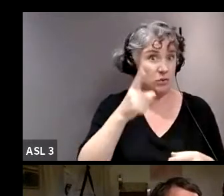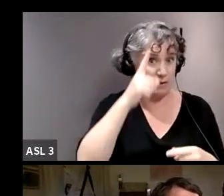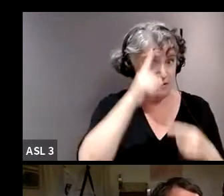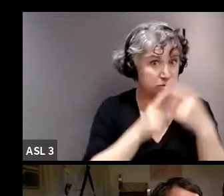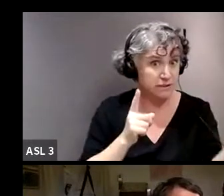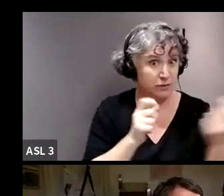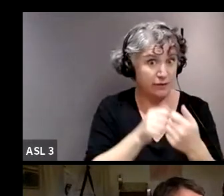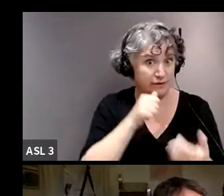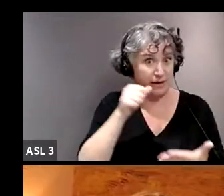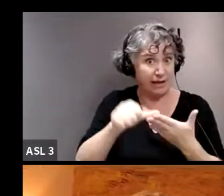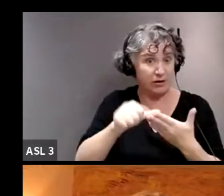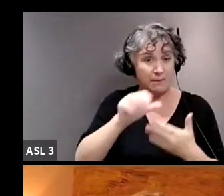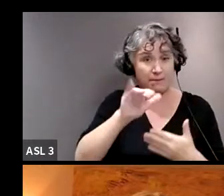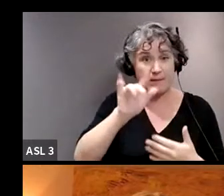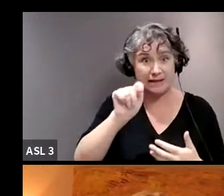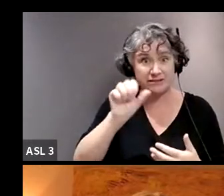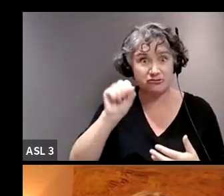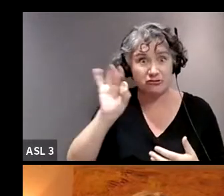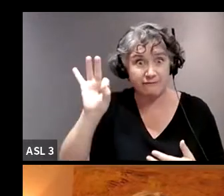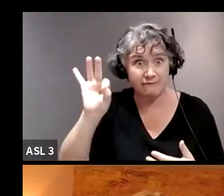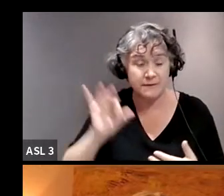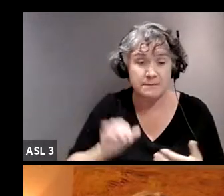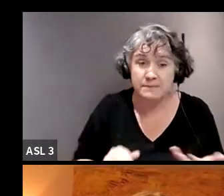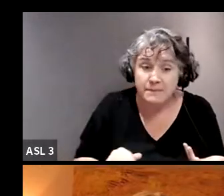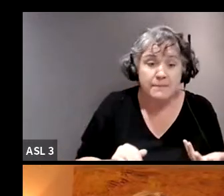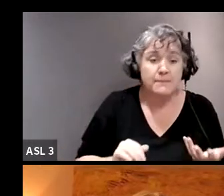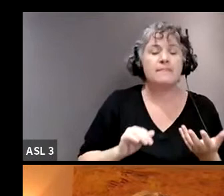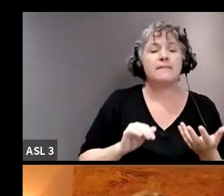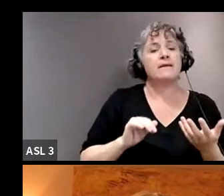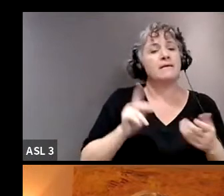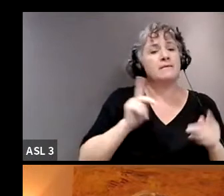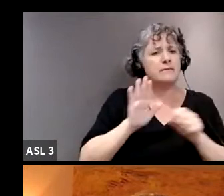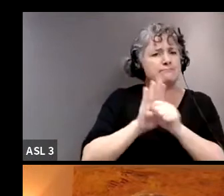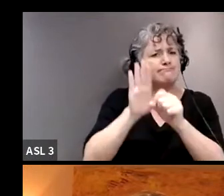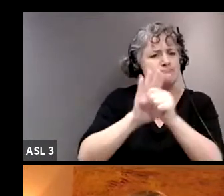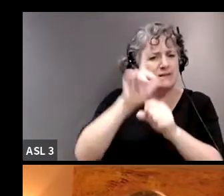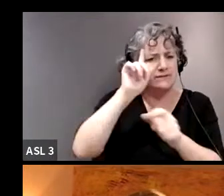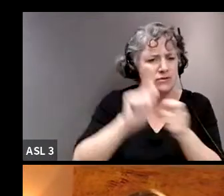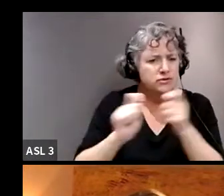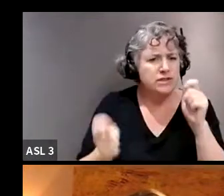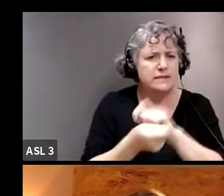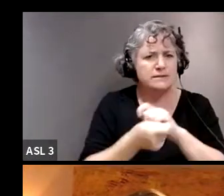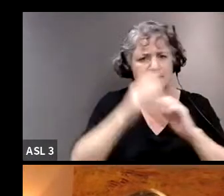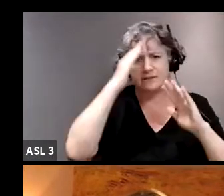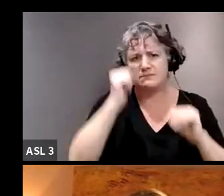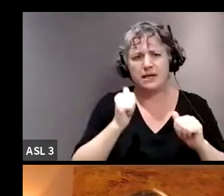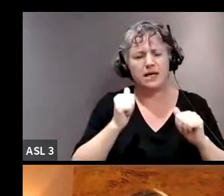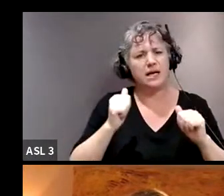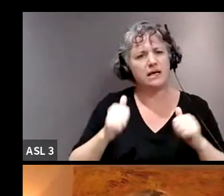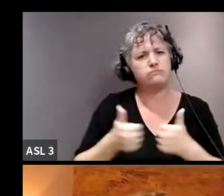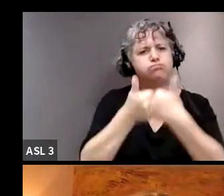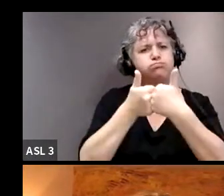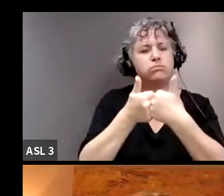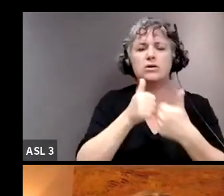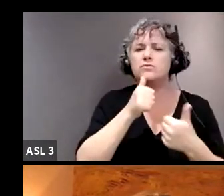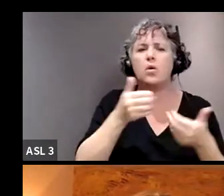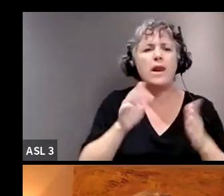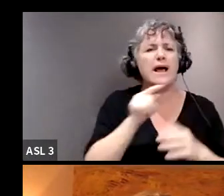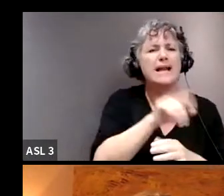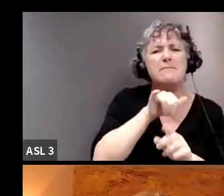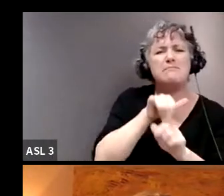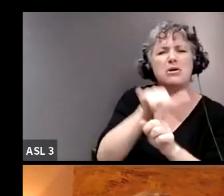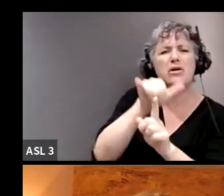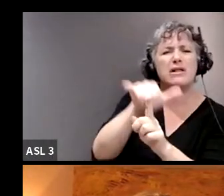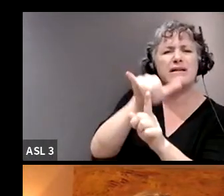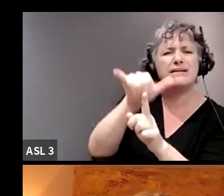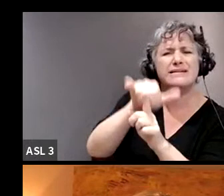the sentiments of matt scott whenever people push for change they can accept they can expect pushback and intimidation don't let scoff bully you out of